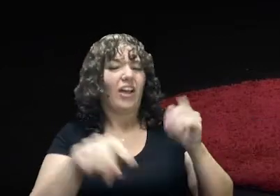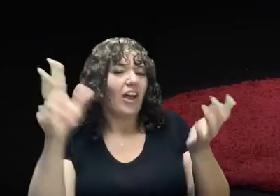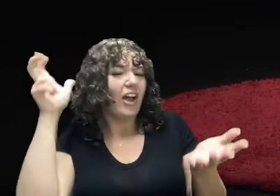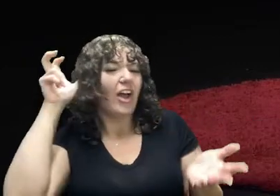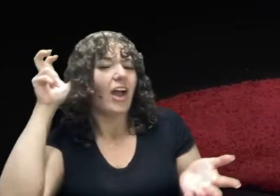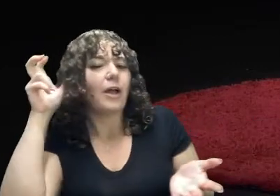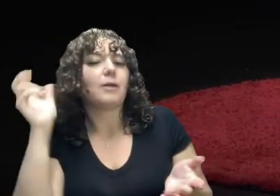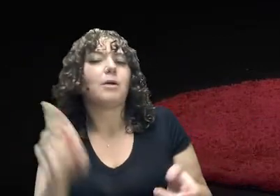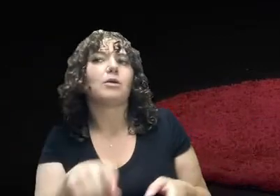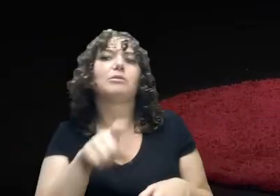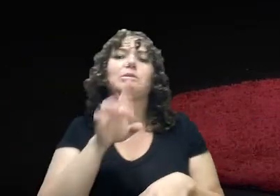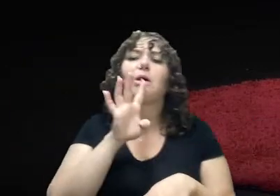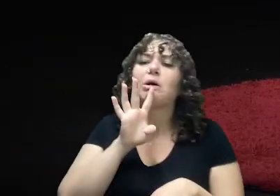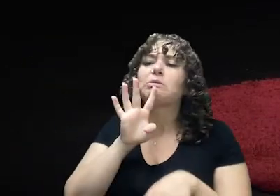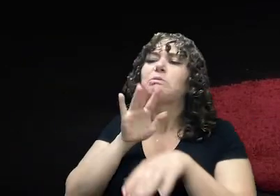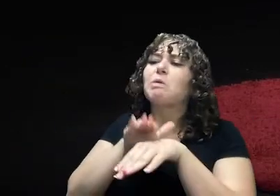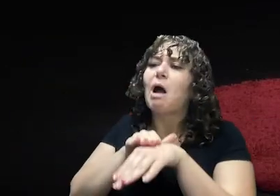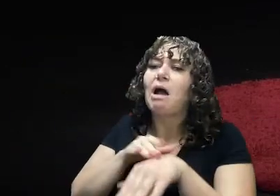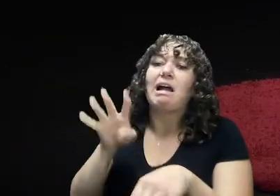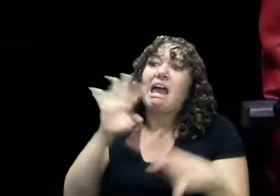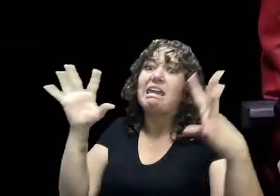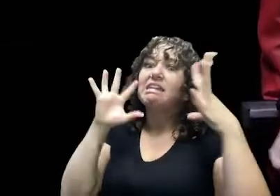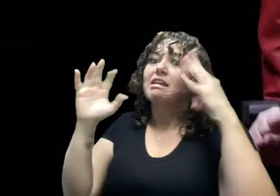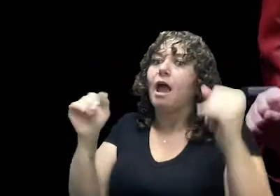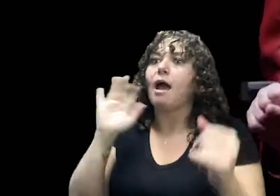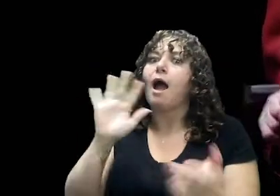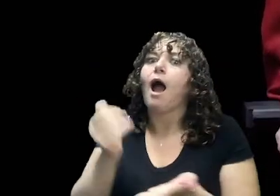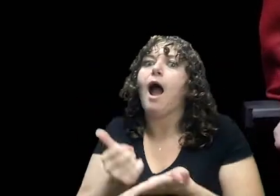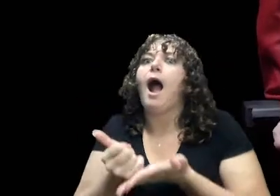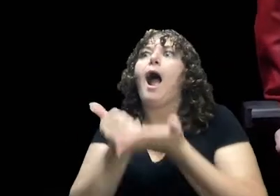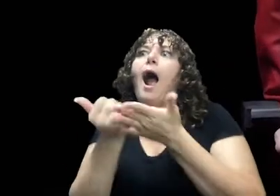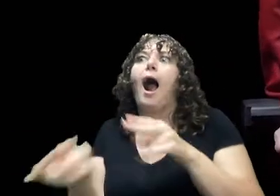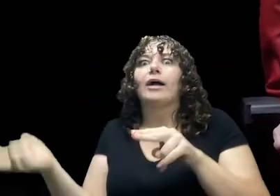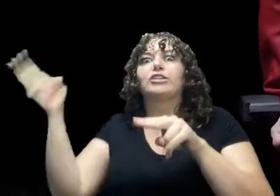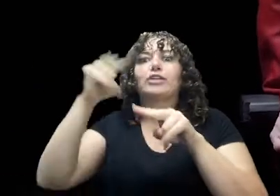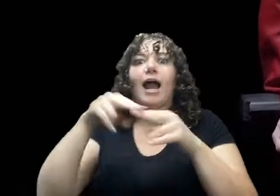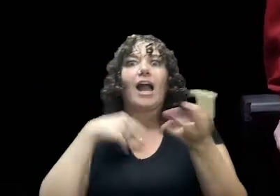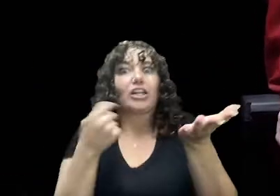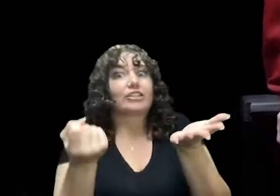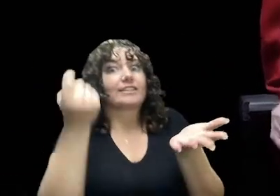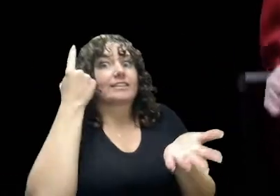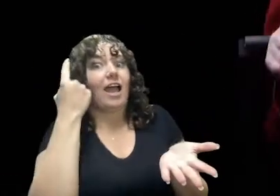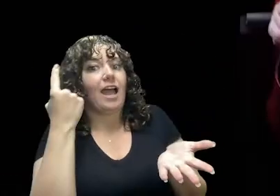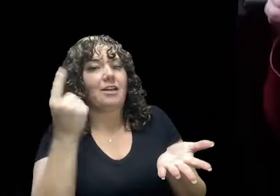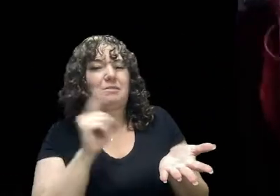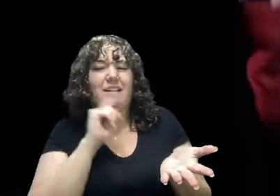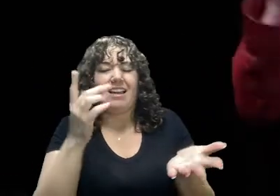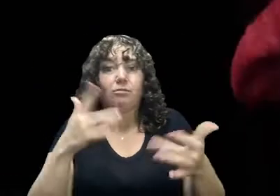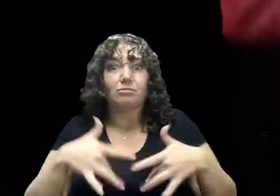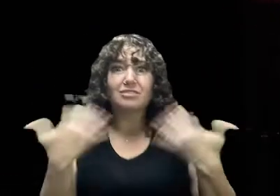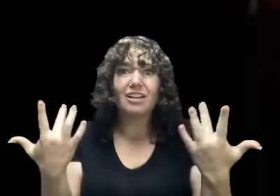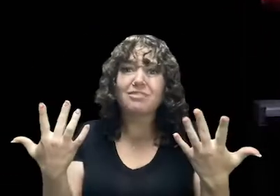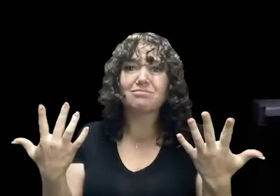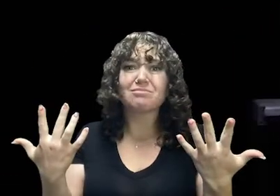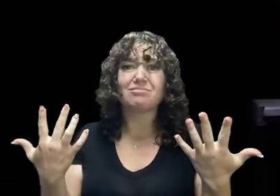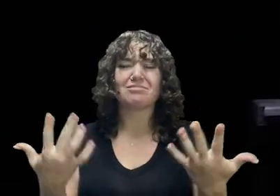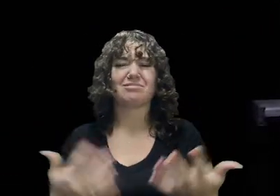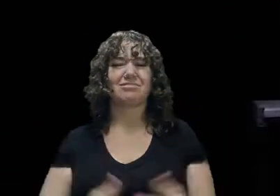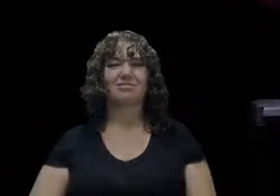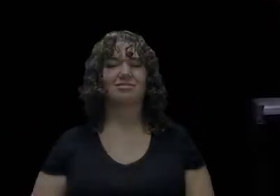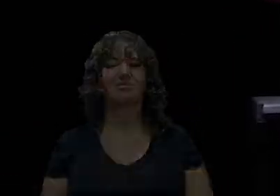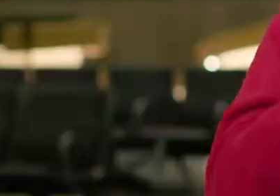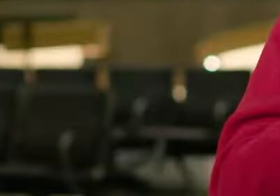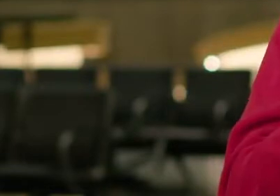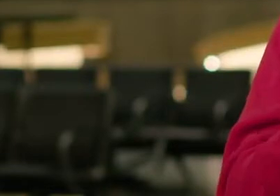hear, and begin talking slower and louder, as if speaking loudly increases comprehension. What's up with